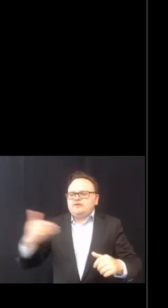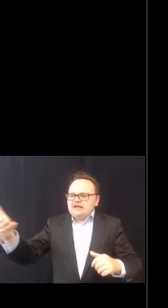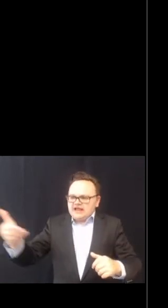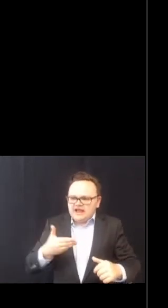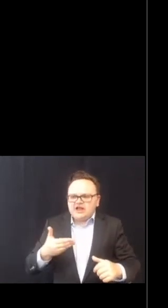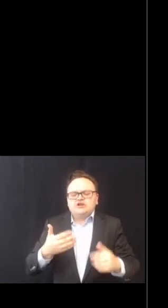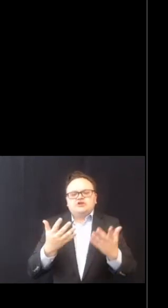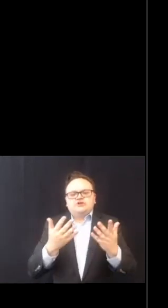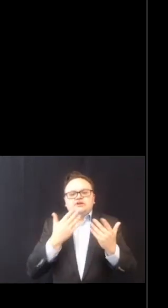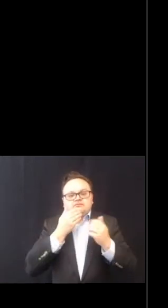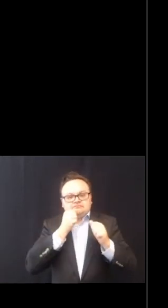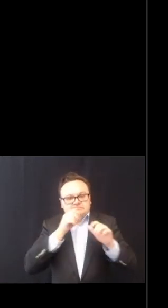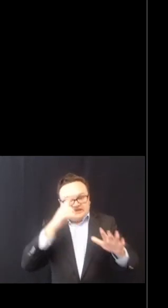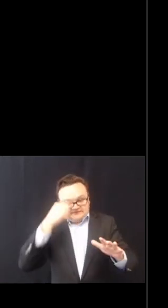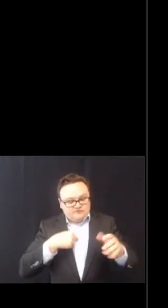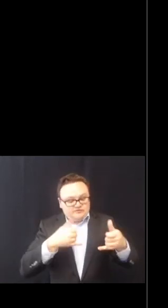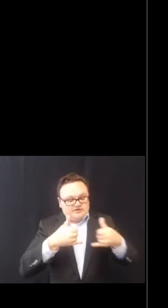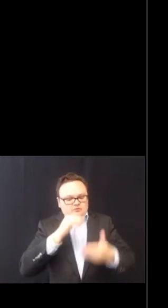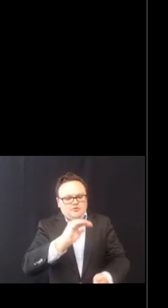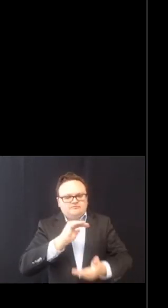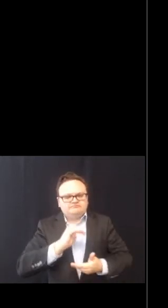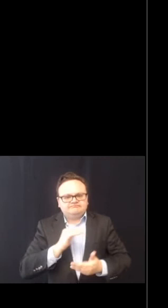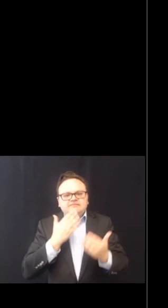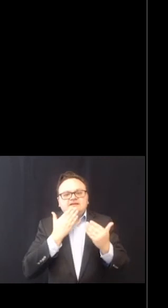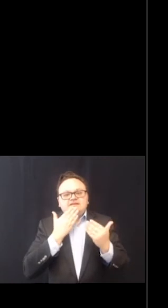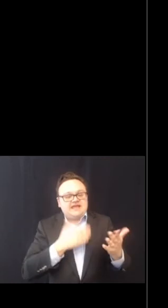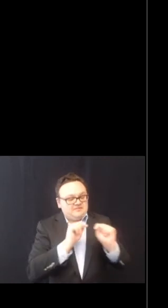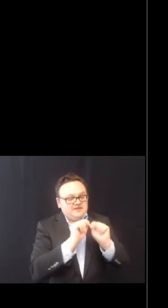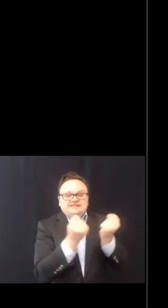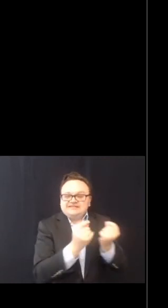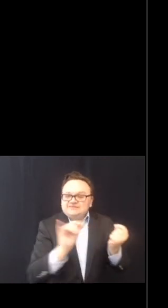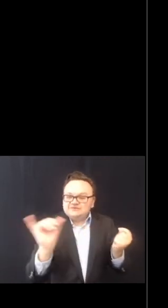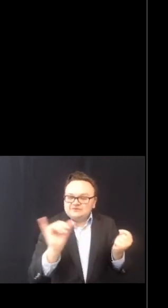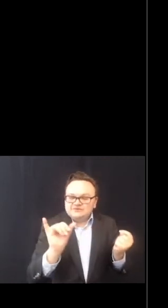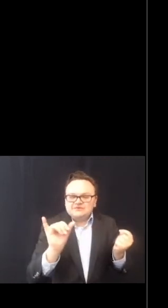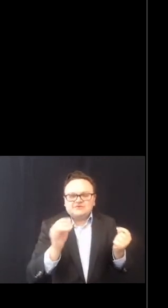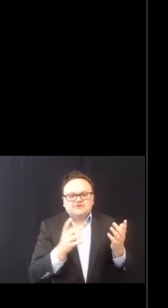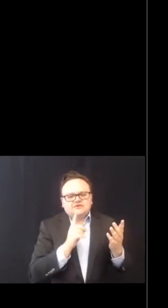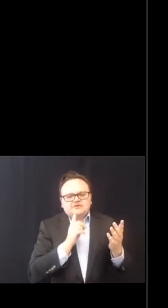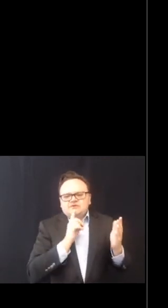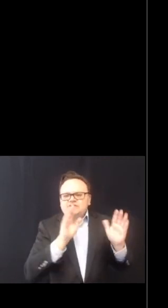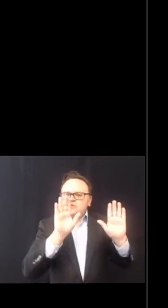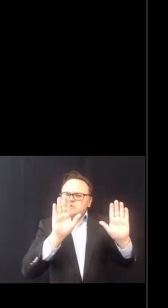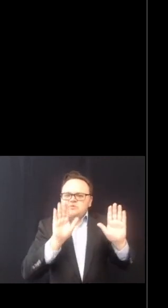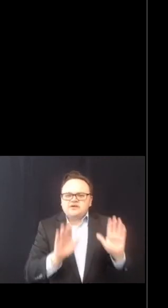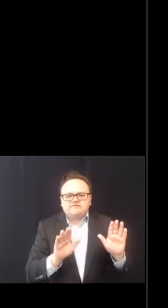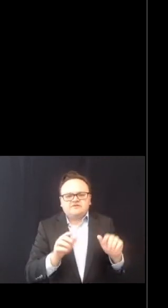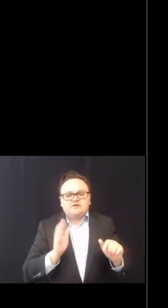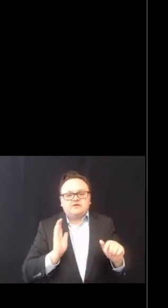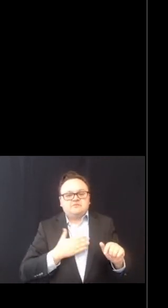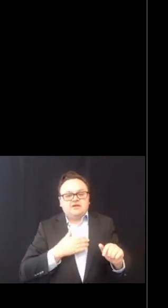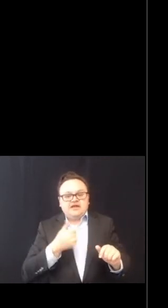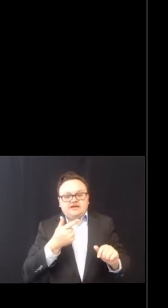well. Thanks to my team. Just want to quick shout out to my AGM and my shift